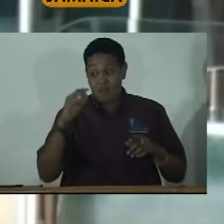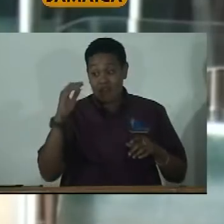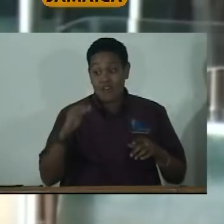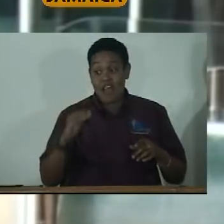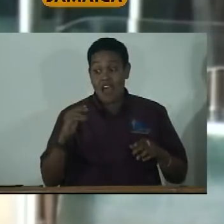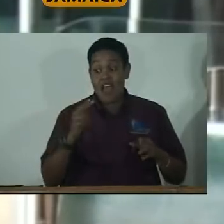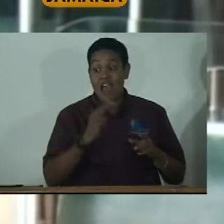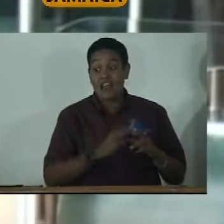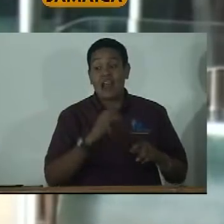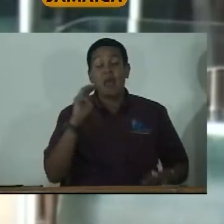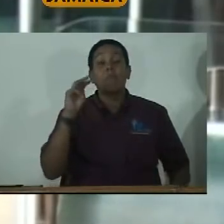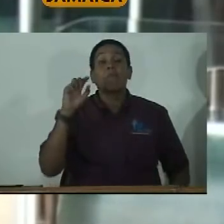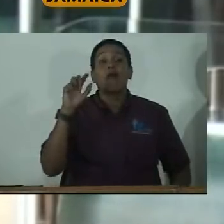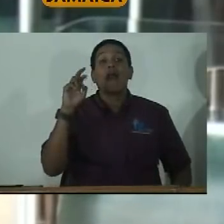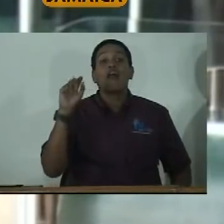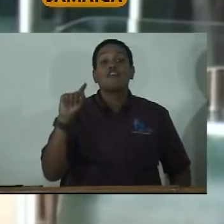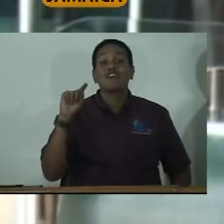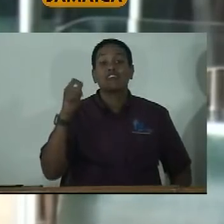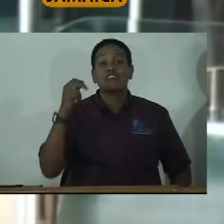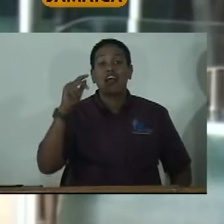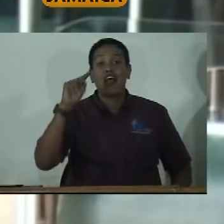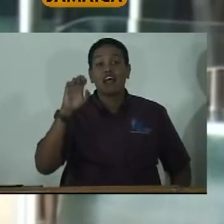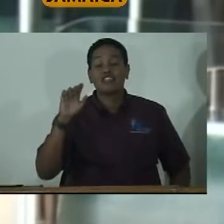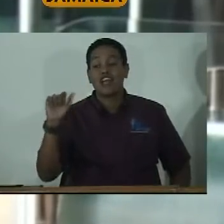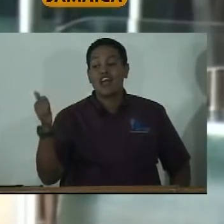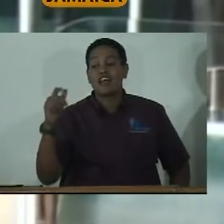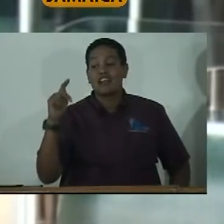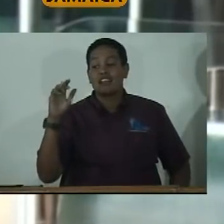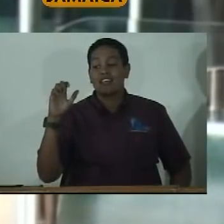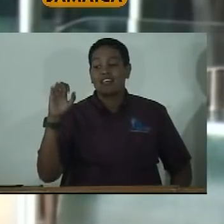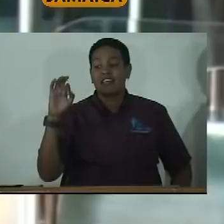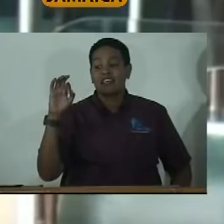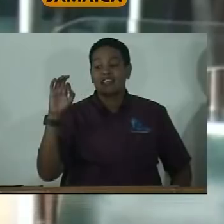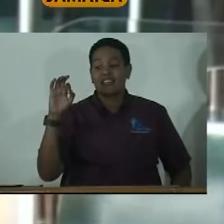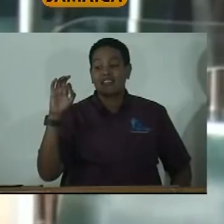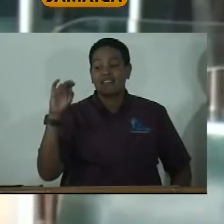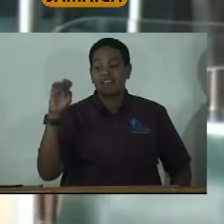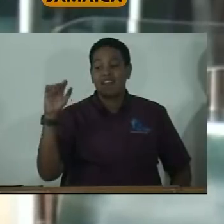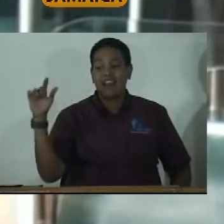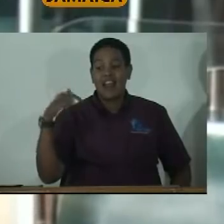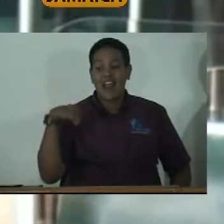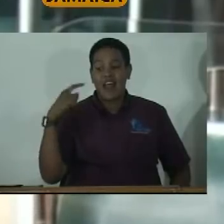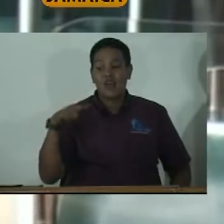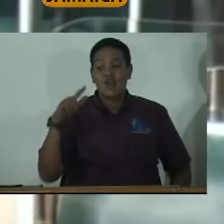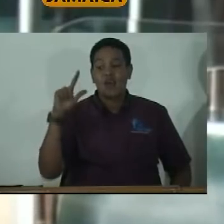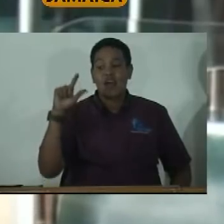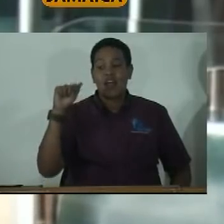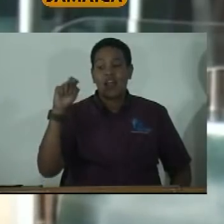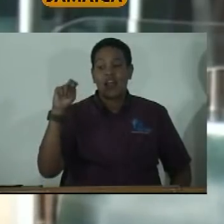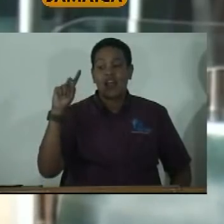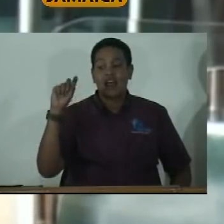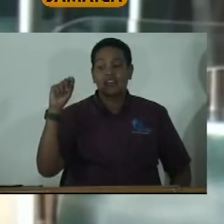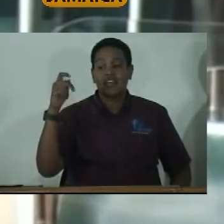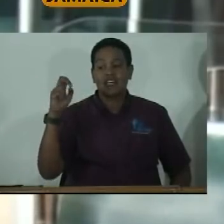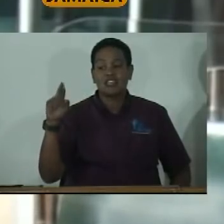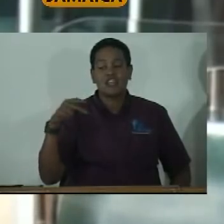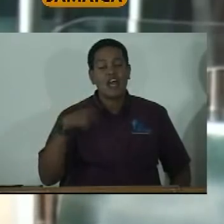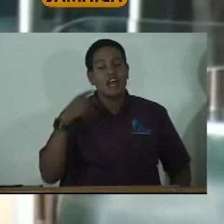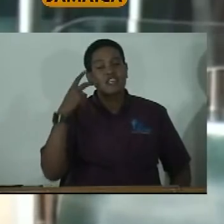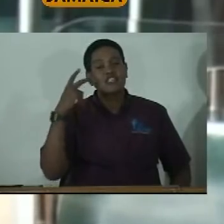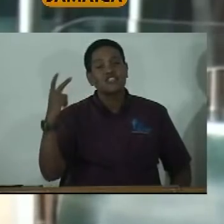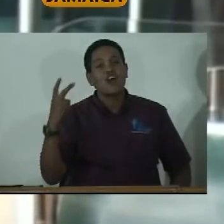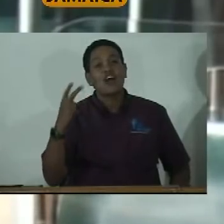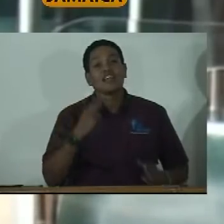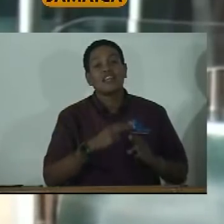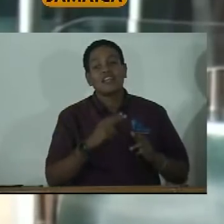named Margaret Thatcher, and the other one Casey Fennell, and I went with Landasha because I saw the name written, and it was